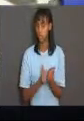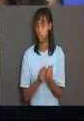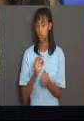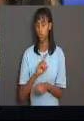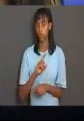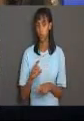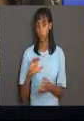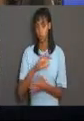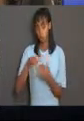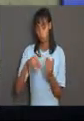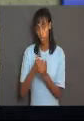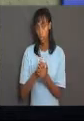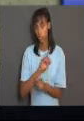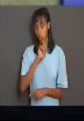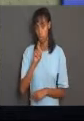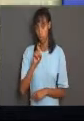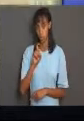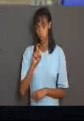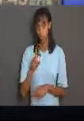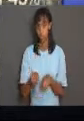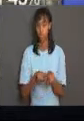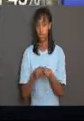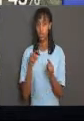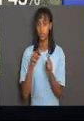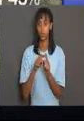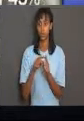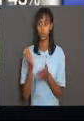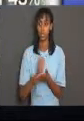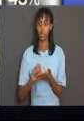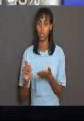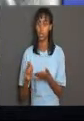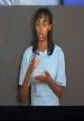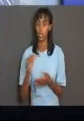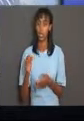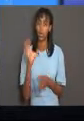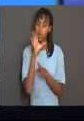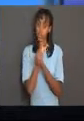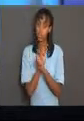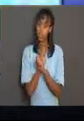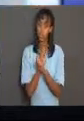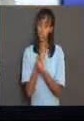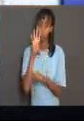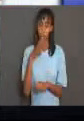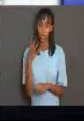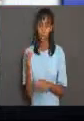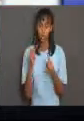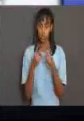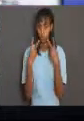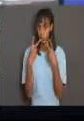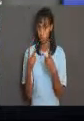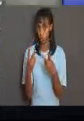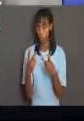of comprehension questions related to the lecture and completed a pie chart to show